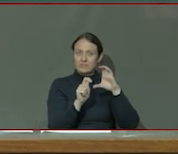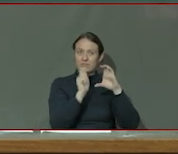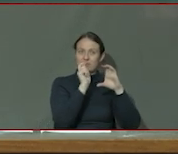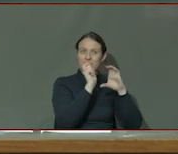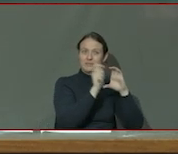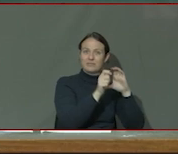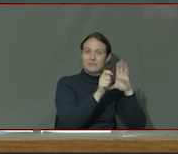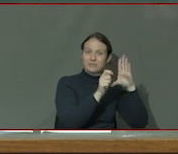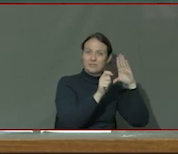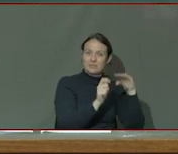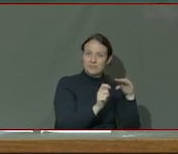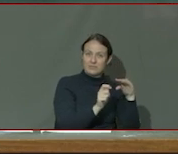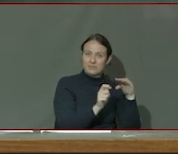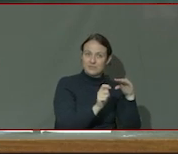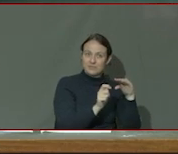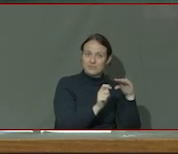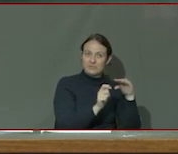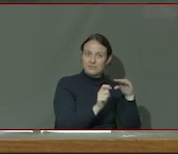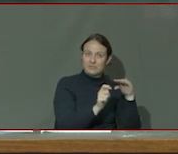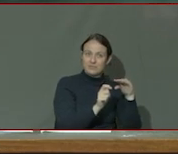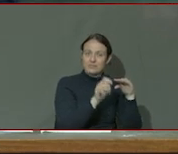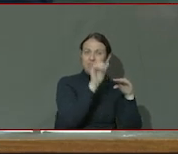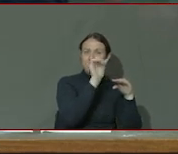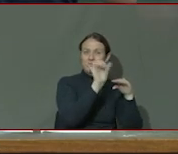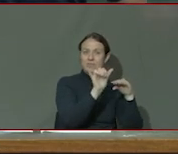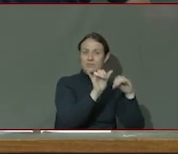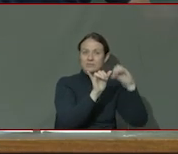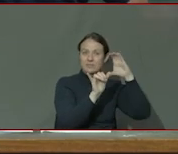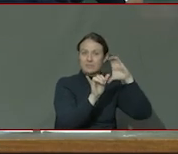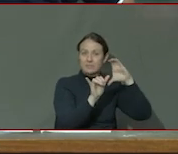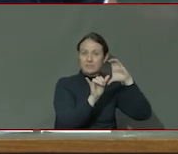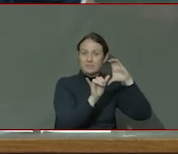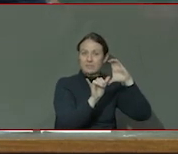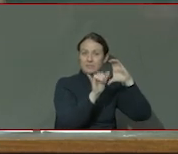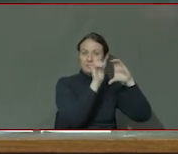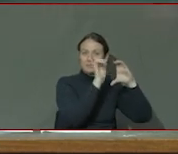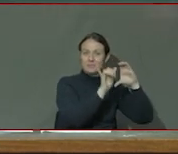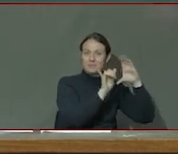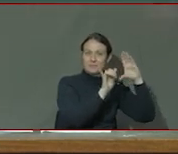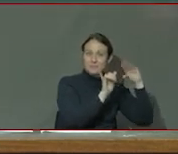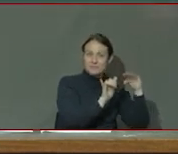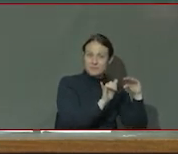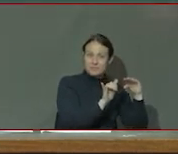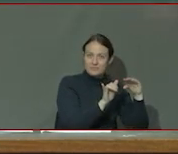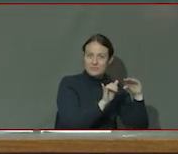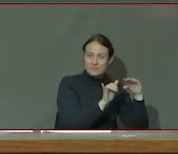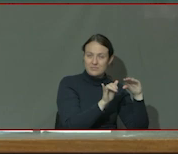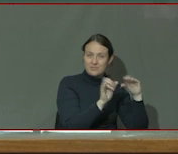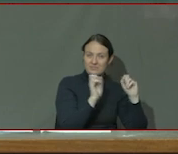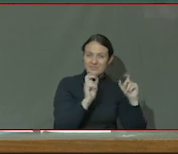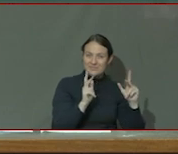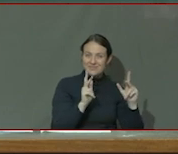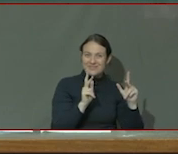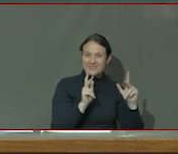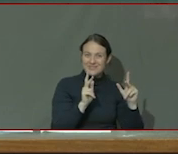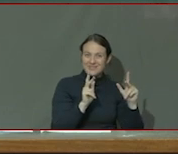I bring the small t down, eh? I bring the capital T from there. I bring the small t down. The capital